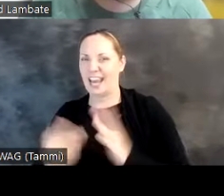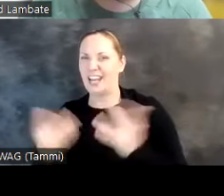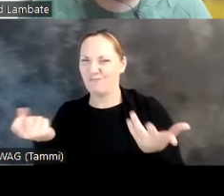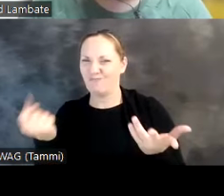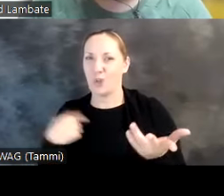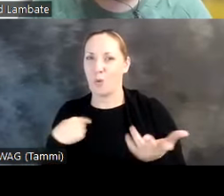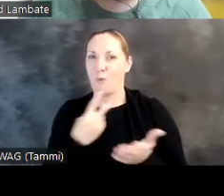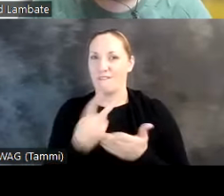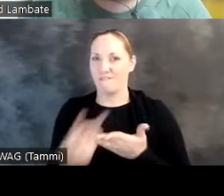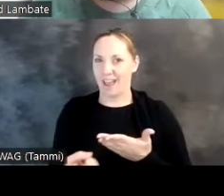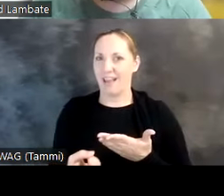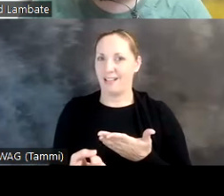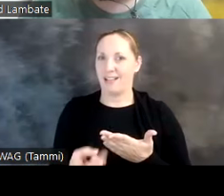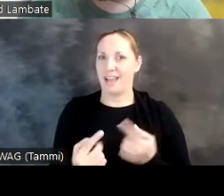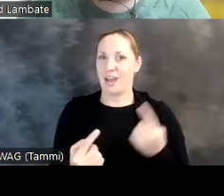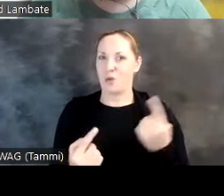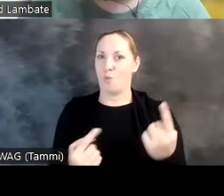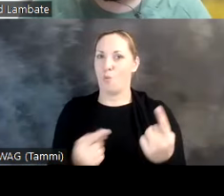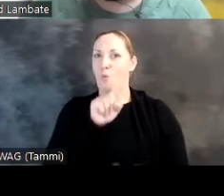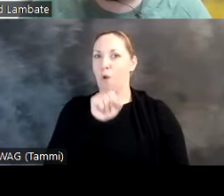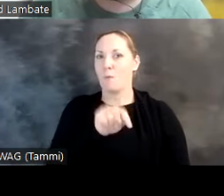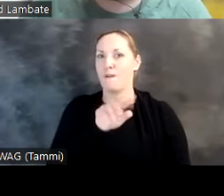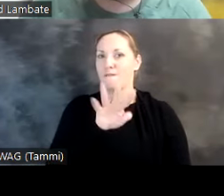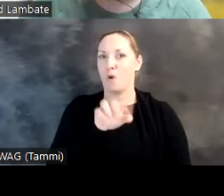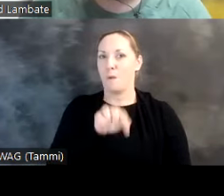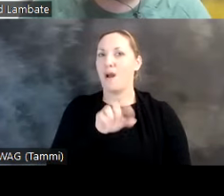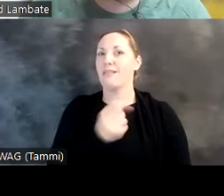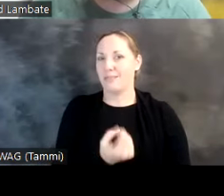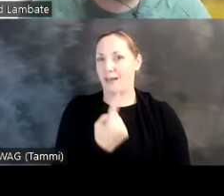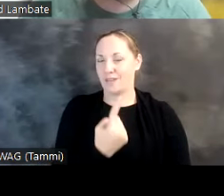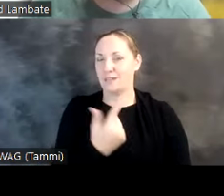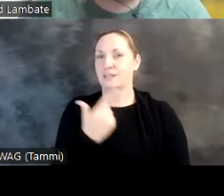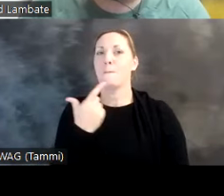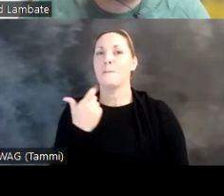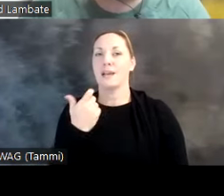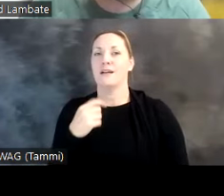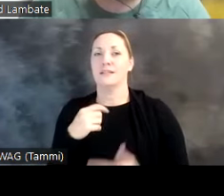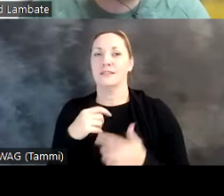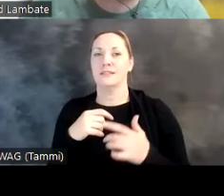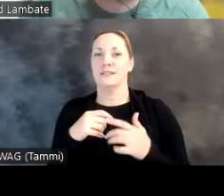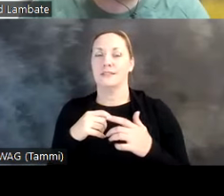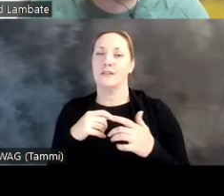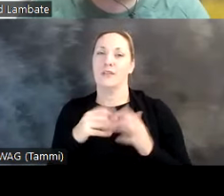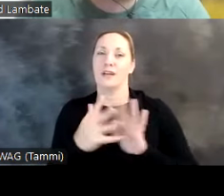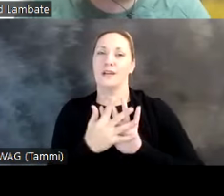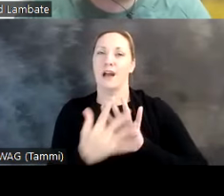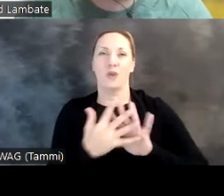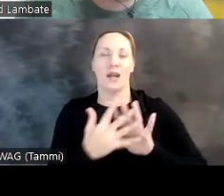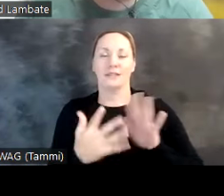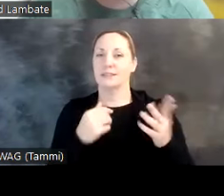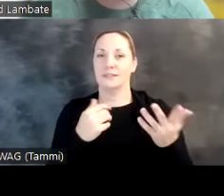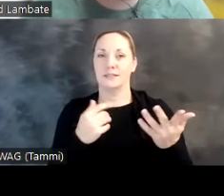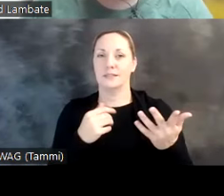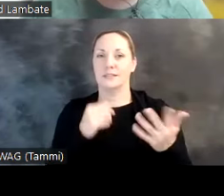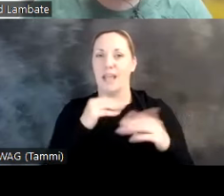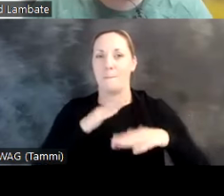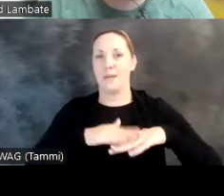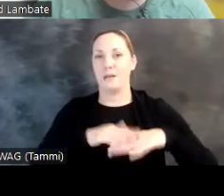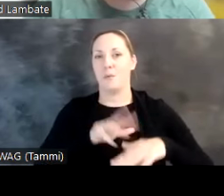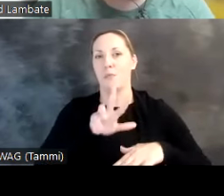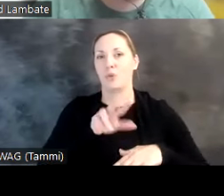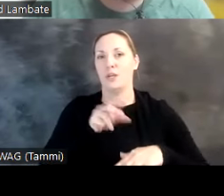fail definitely in 1411 because your focus indicator ratio, color contrast ratio is not at least